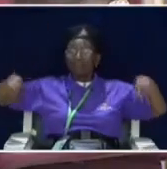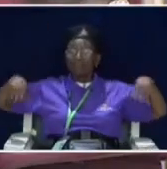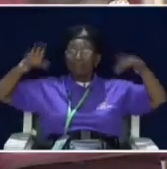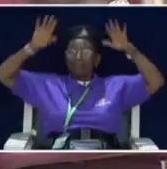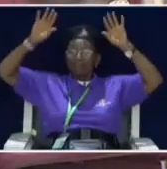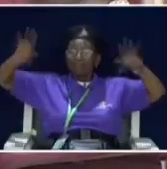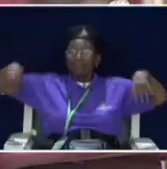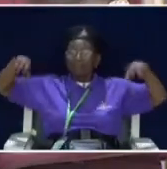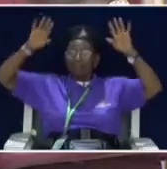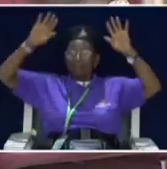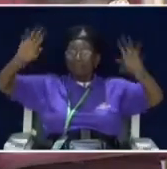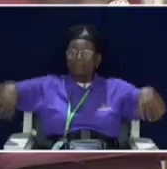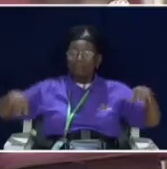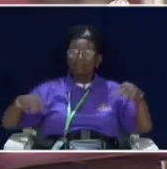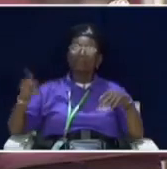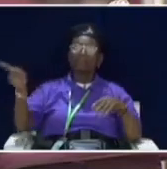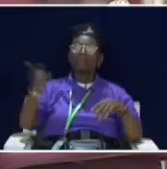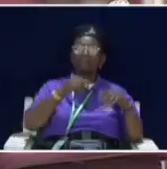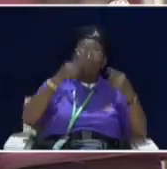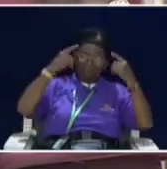you succeed without